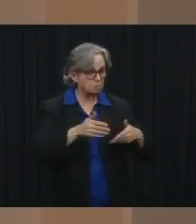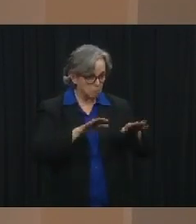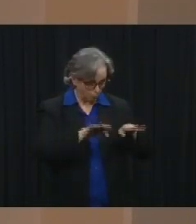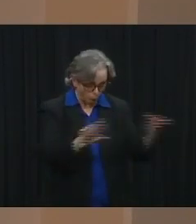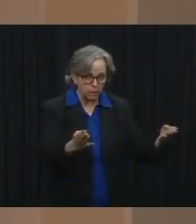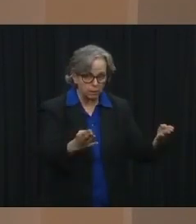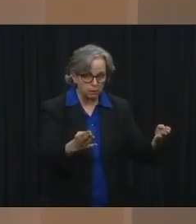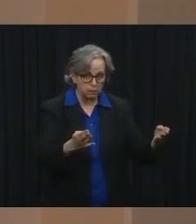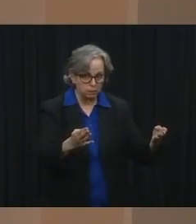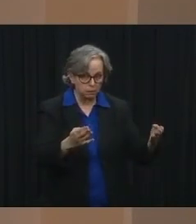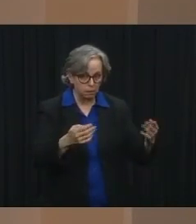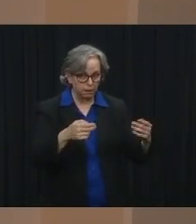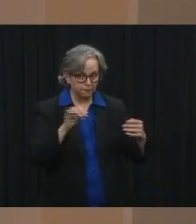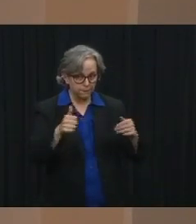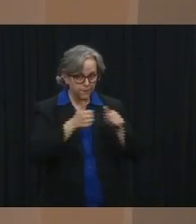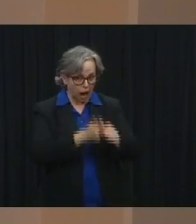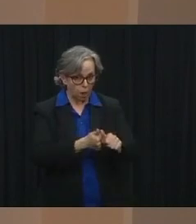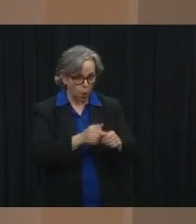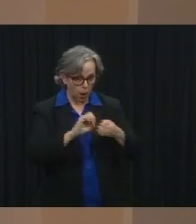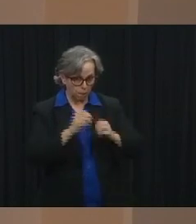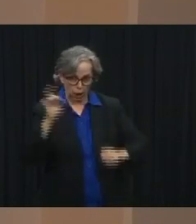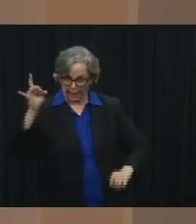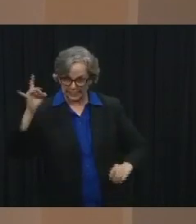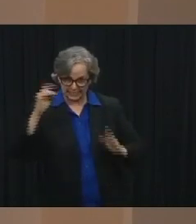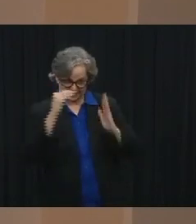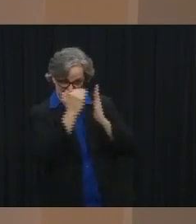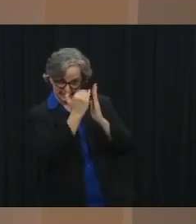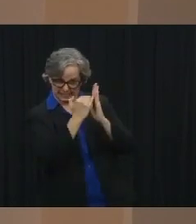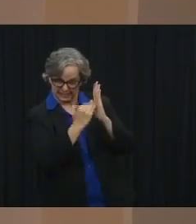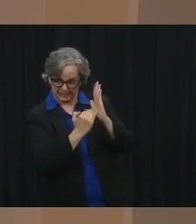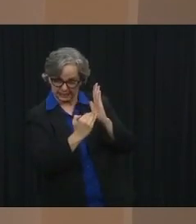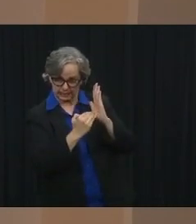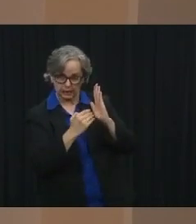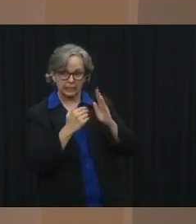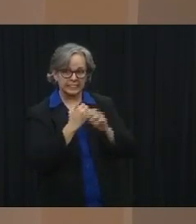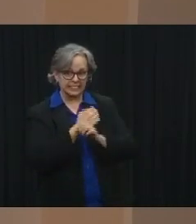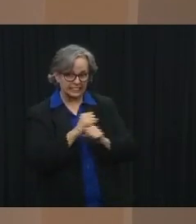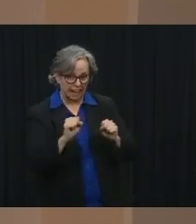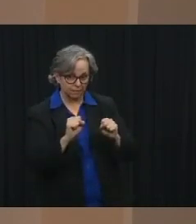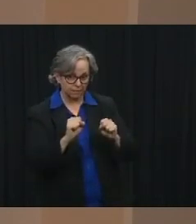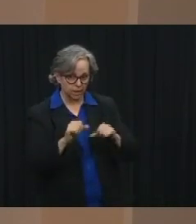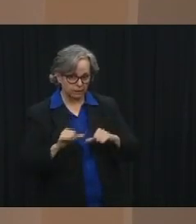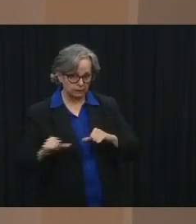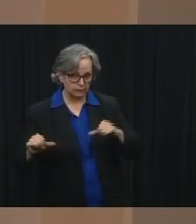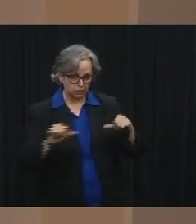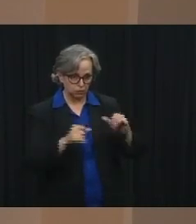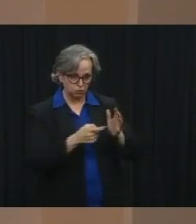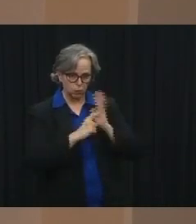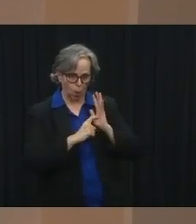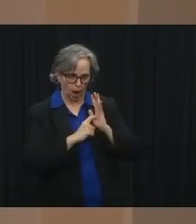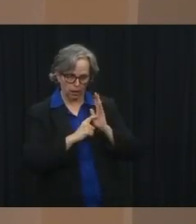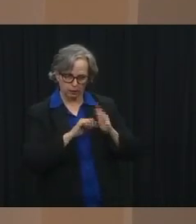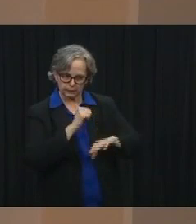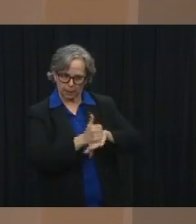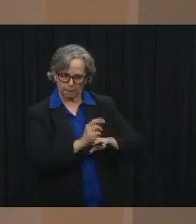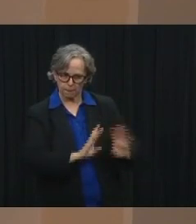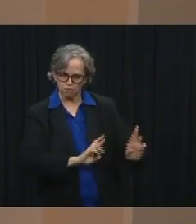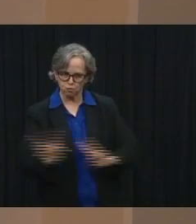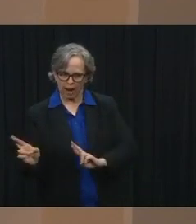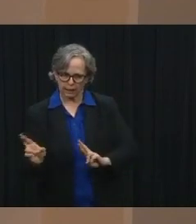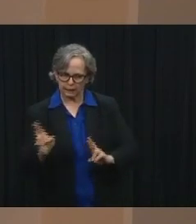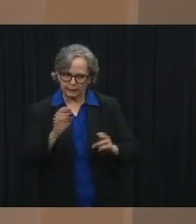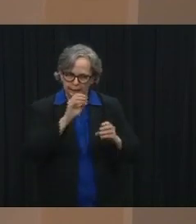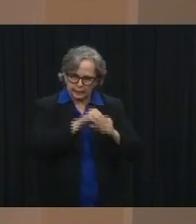this, there are safety and health standards you still must comply with to make sure that you're providing a safe